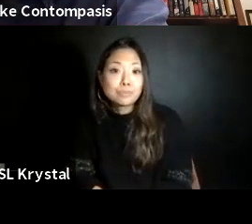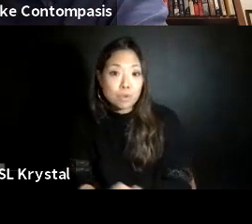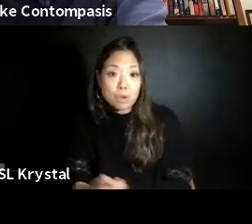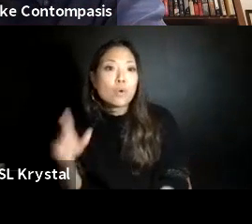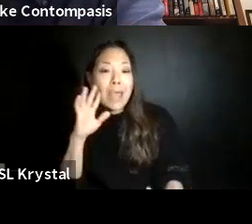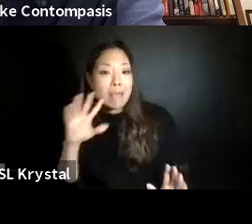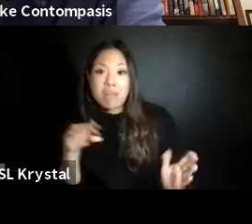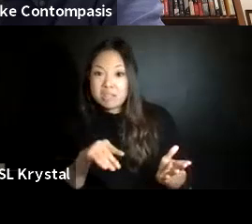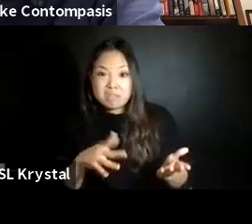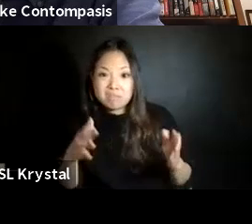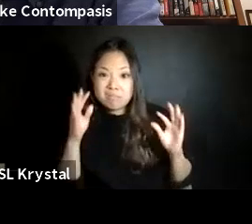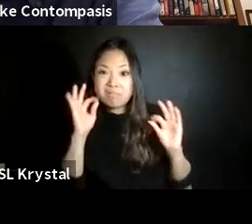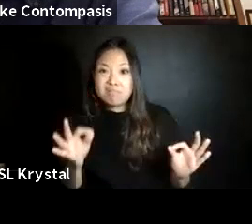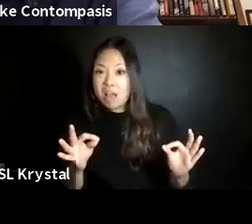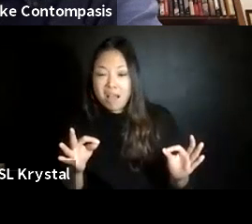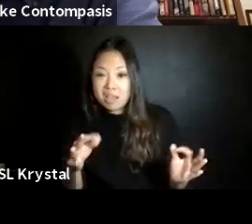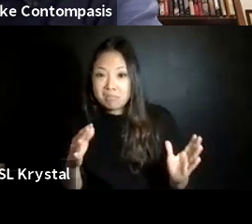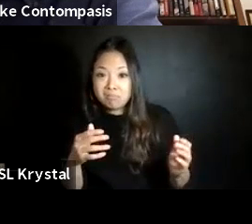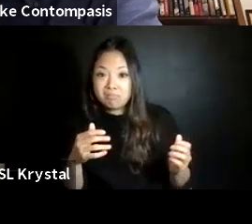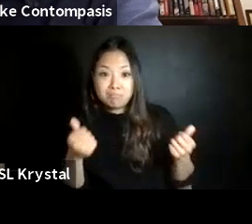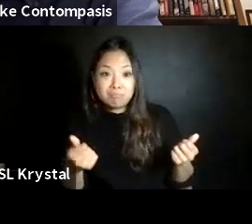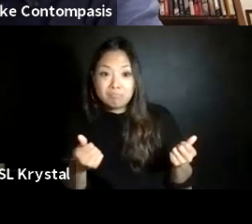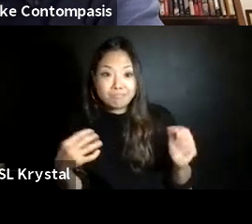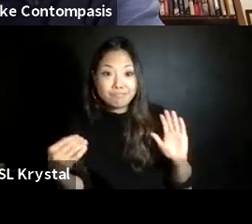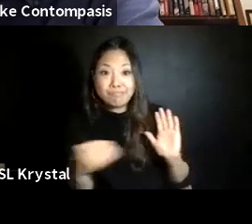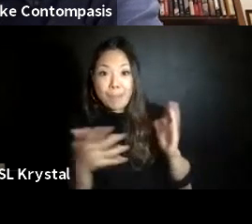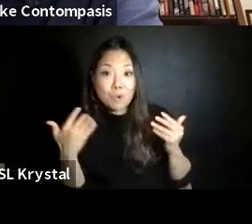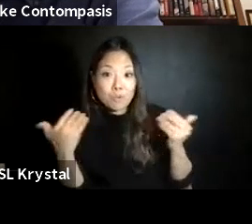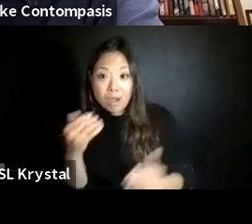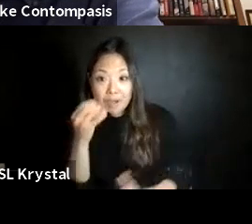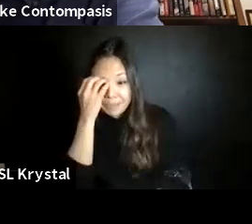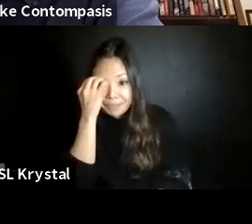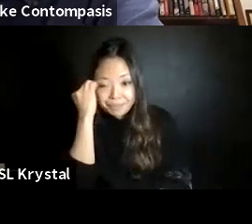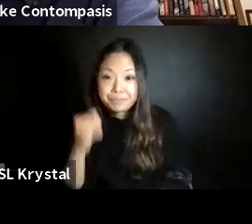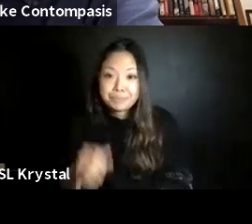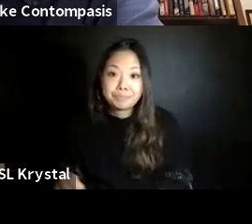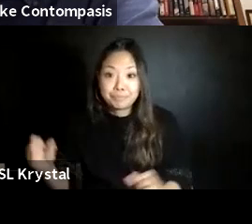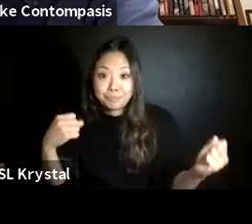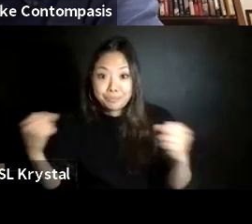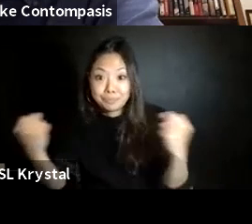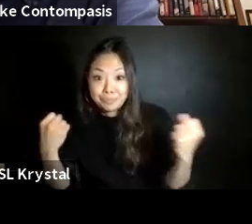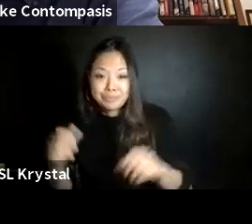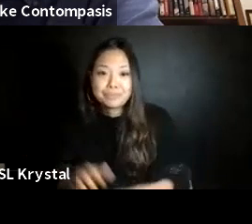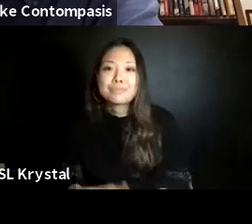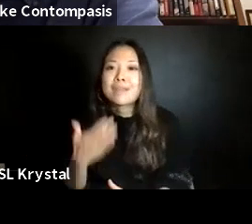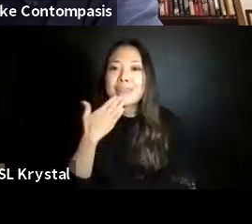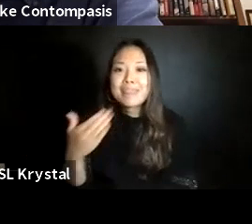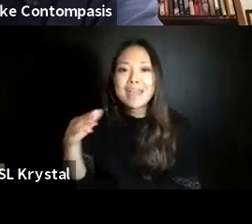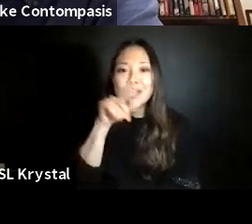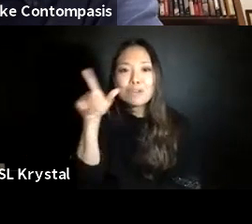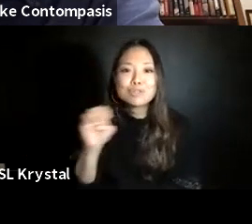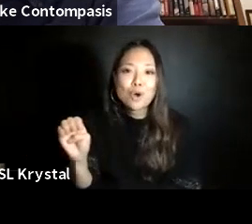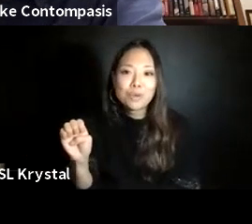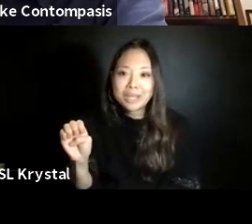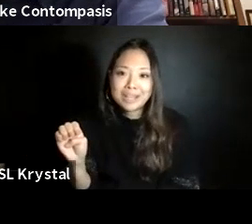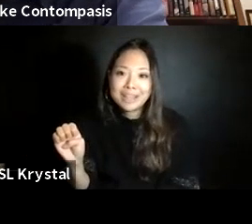move on. Got it. Are you all okay with that? Okay, thank you. Thank you, Zoe. You have just been an